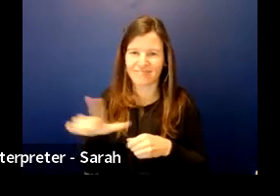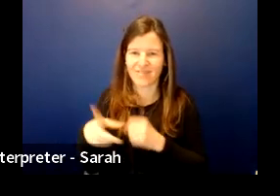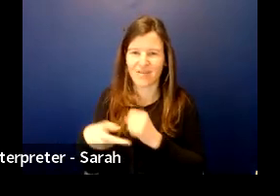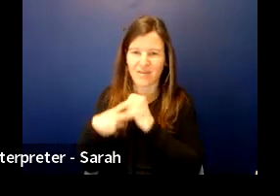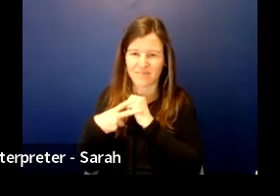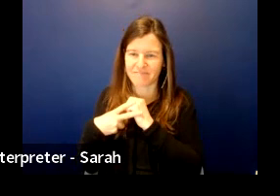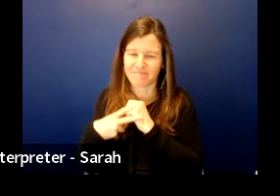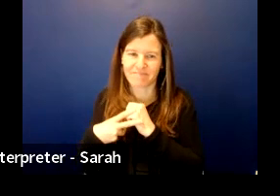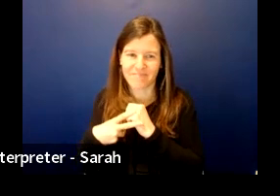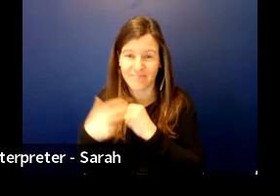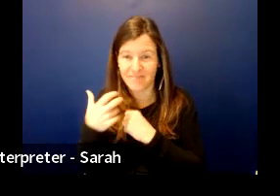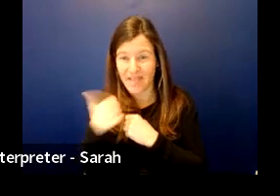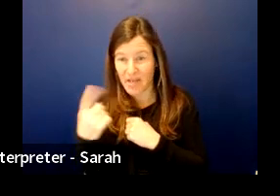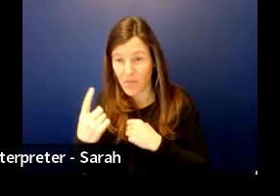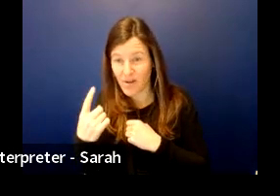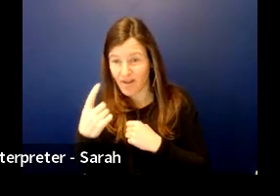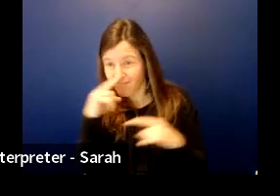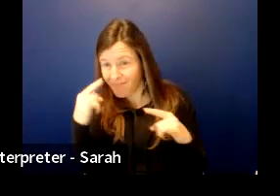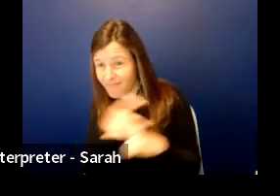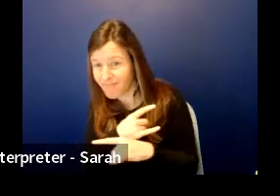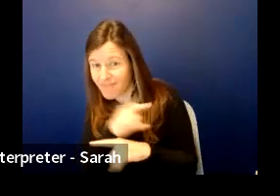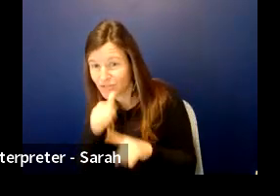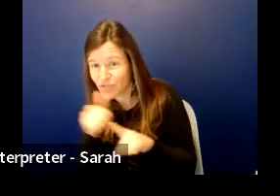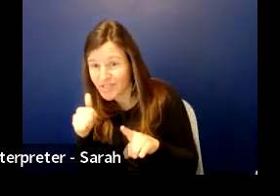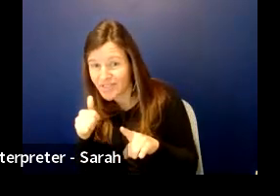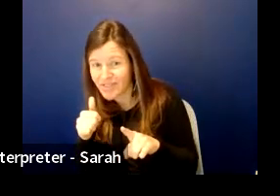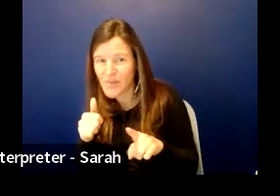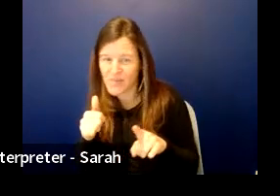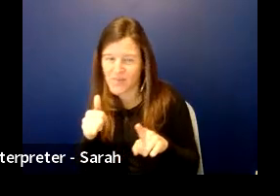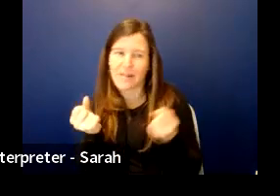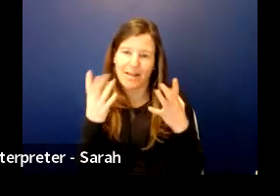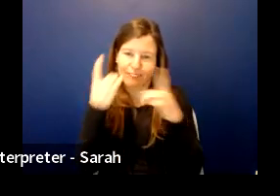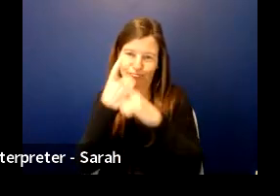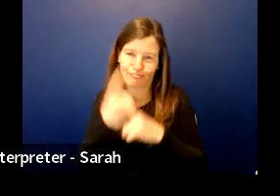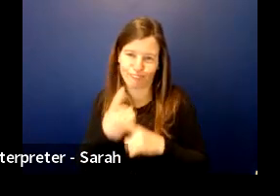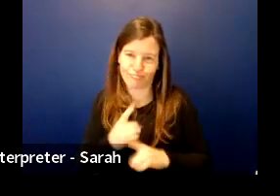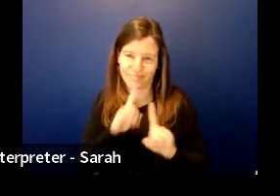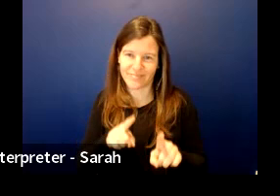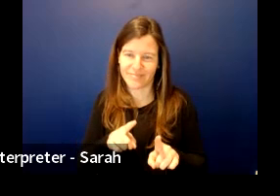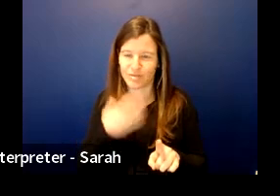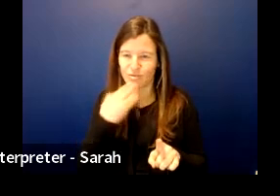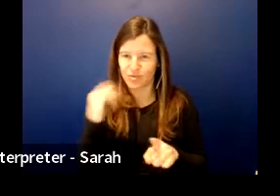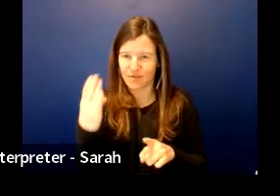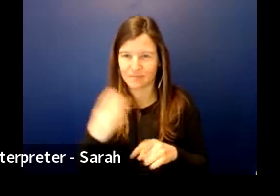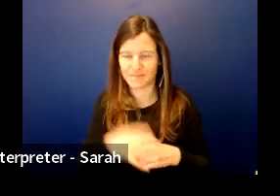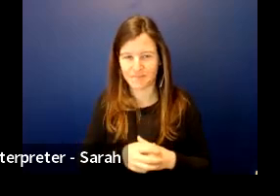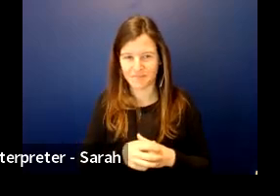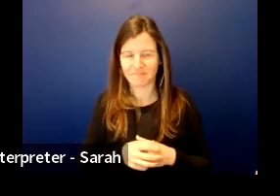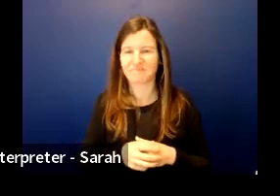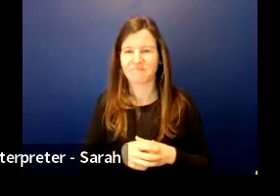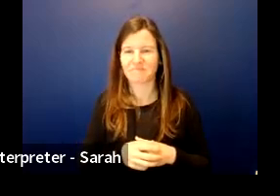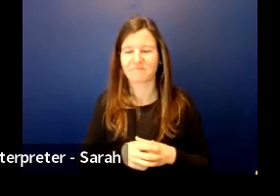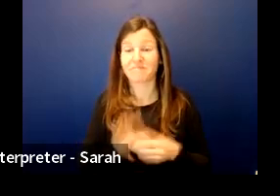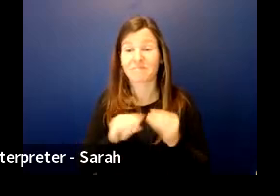trick anybody with that one? Oh, it looks like lots of right answers there. Good job, everybody. Okay.